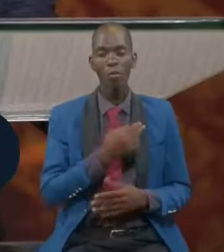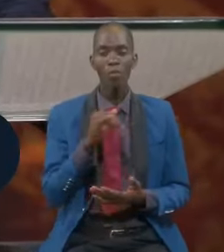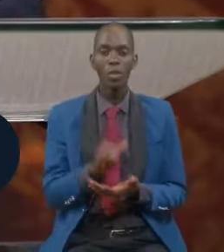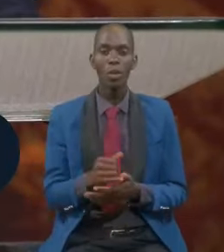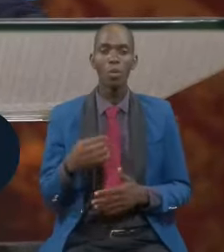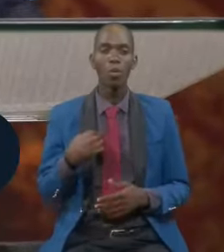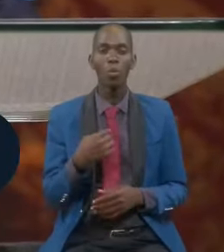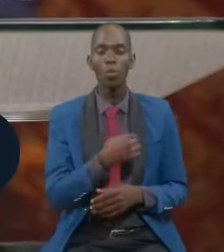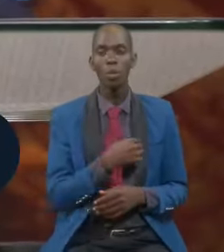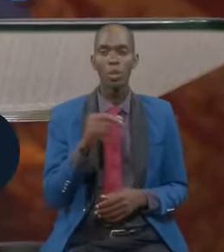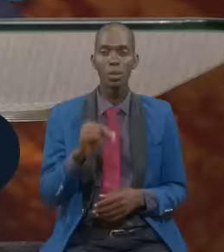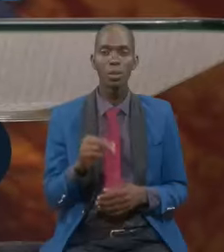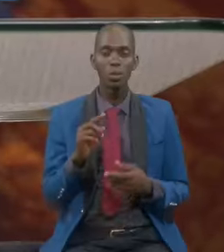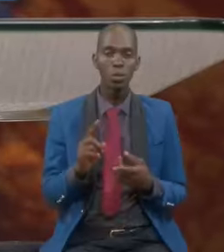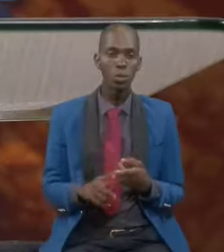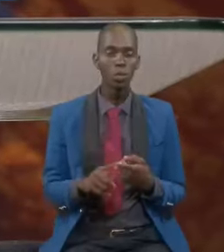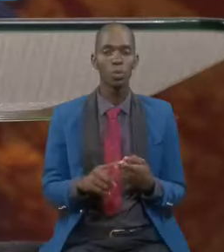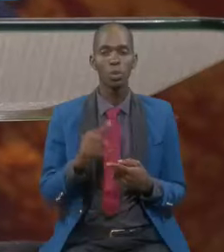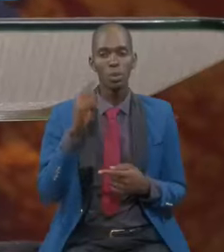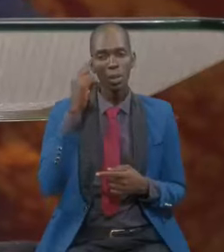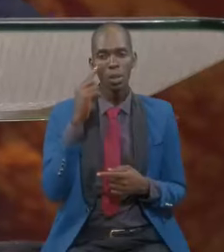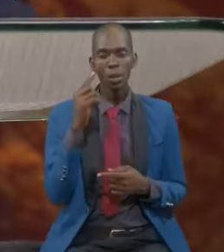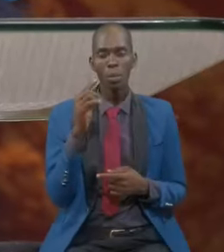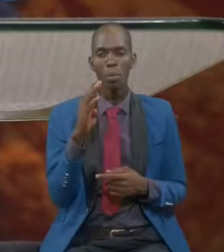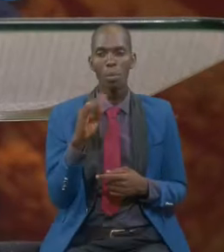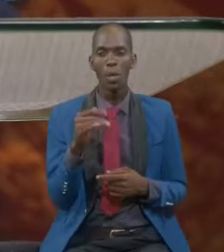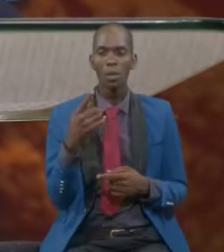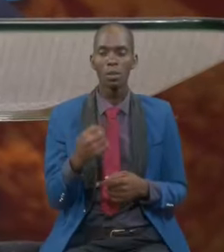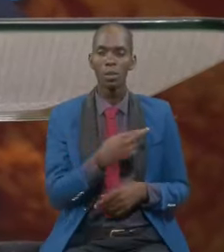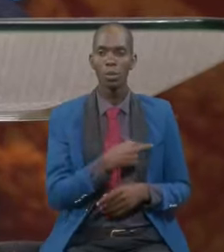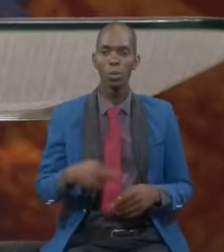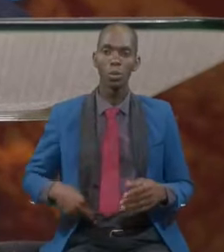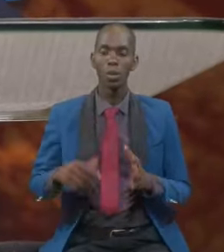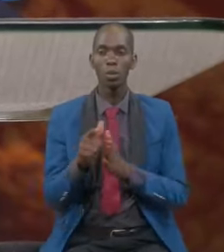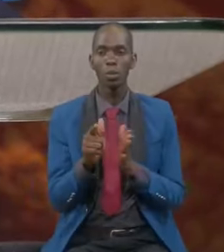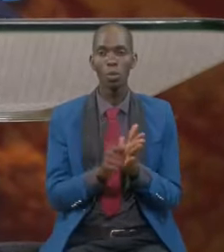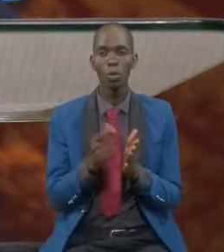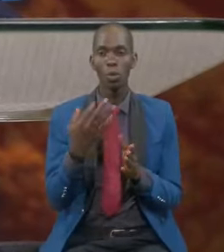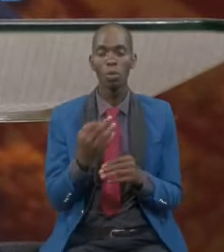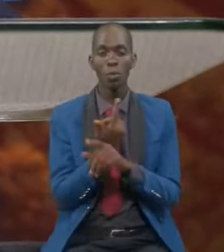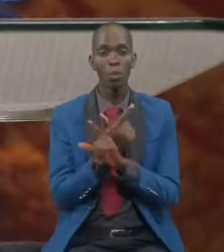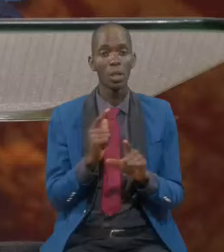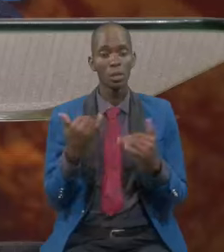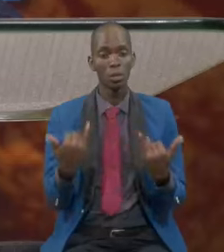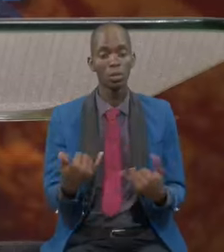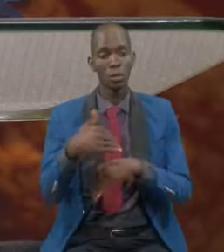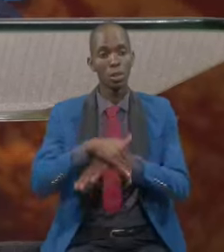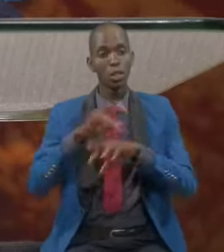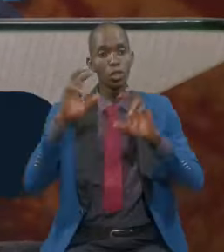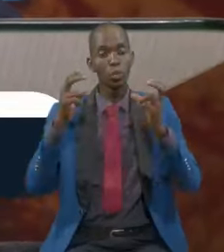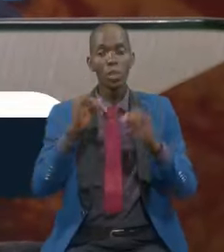by the royal law of liberty. The topic tonight is